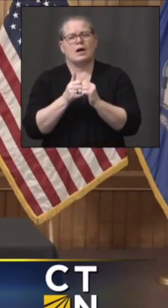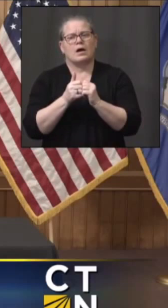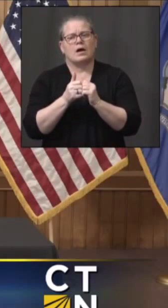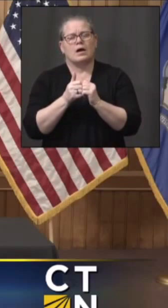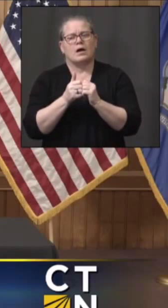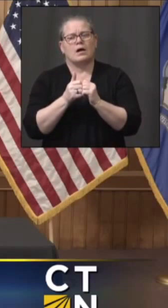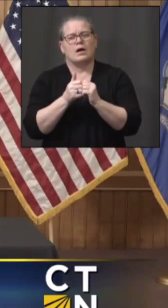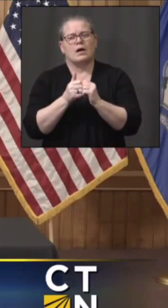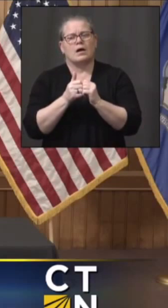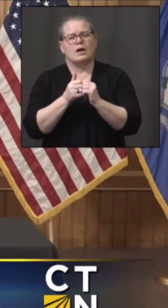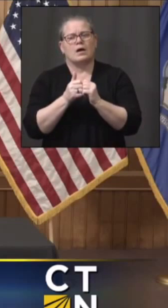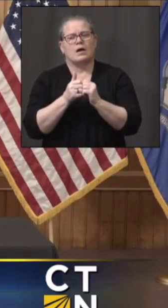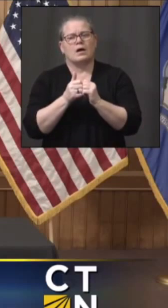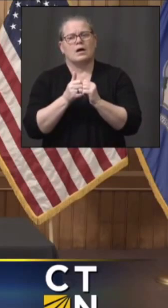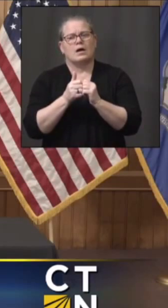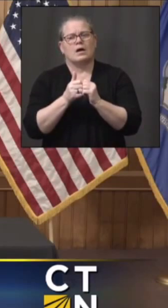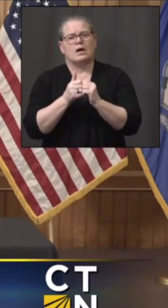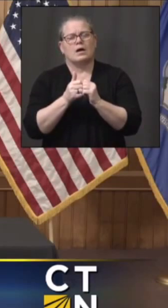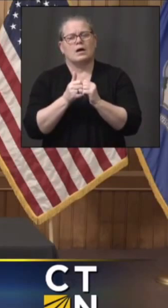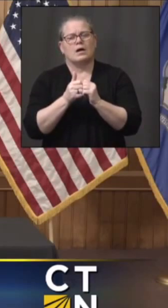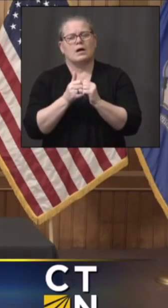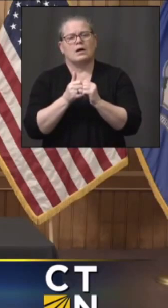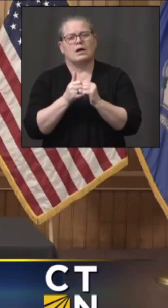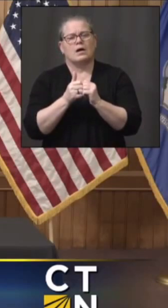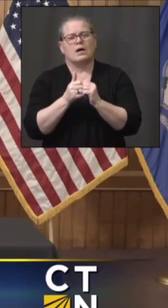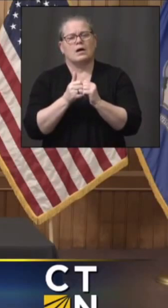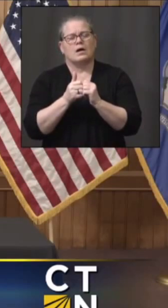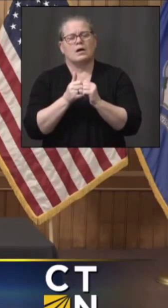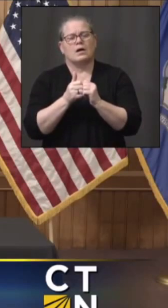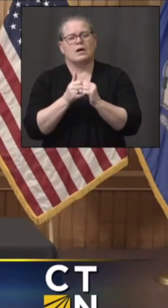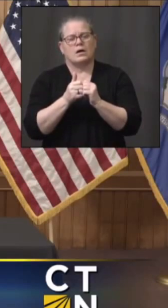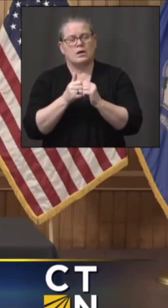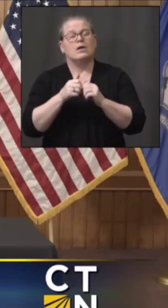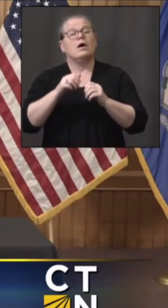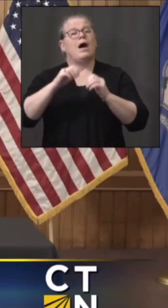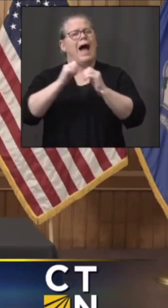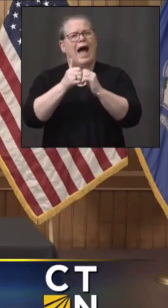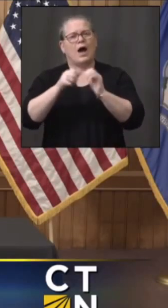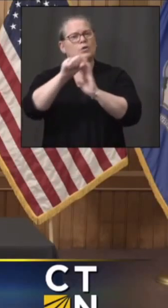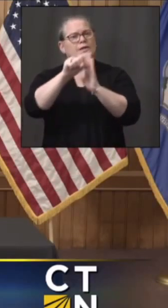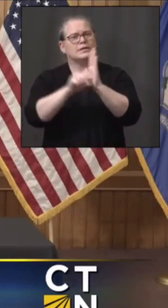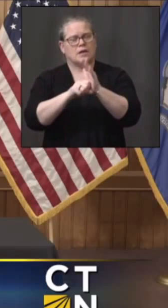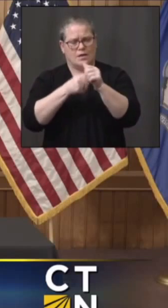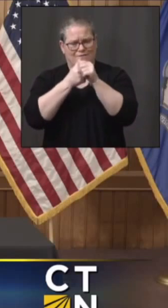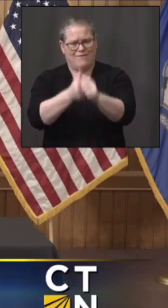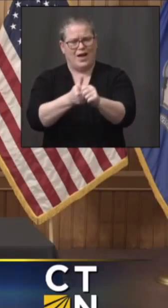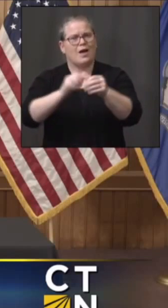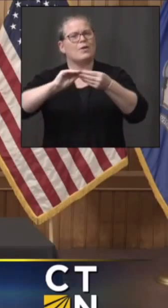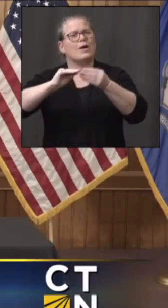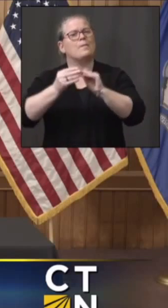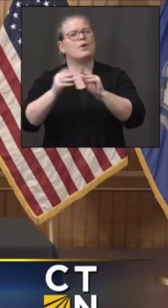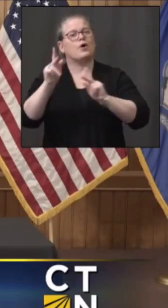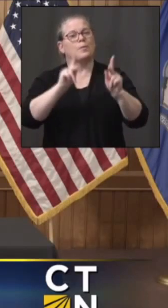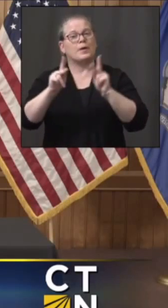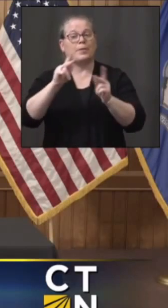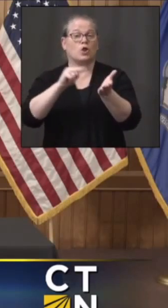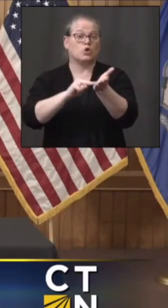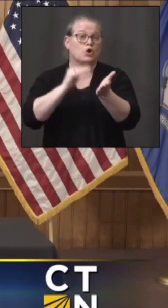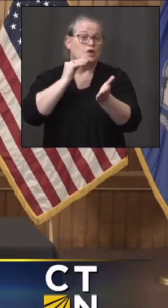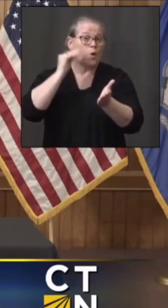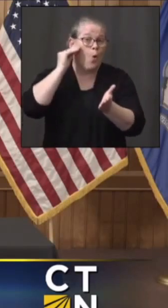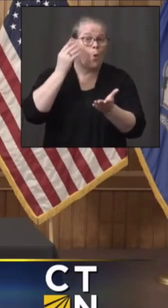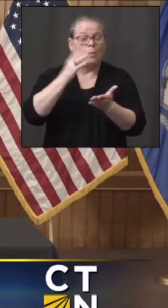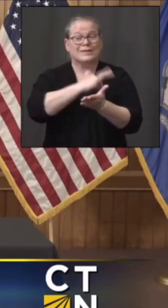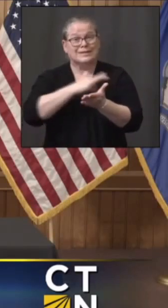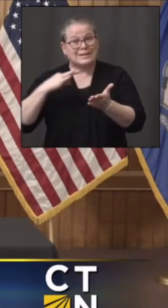percentage of nursing home staff, residents, or healthcare workers get the vaccine, and what of that information would be publicly